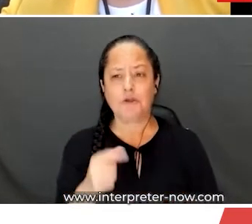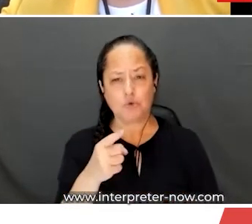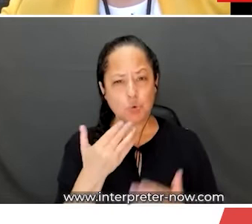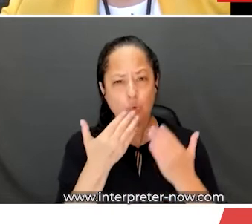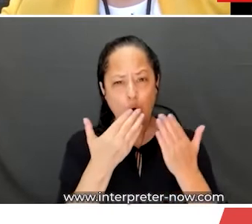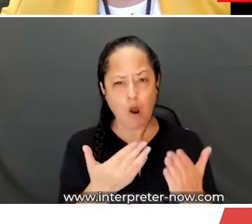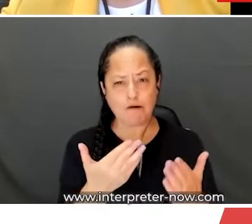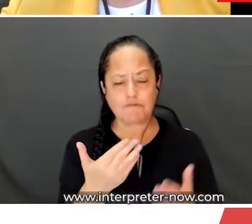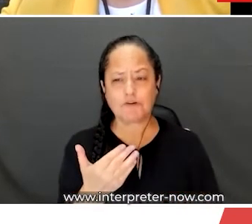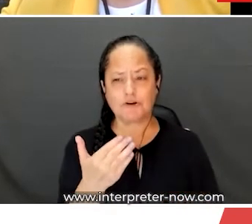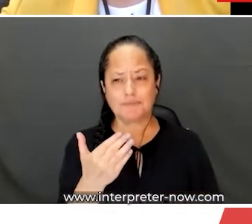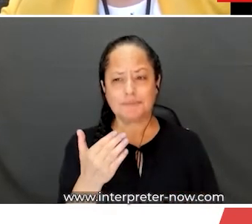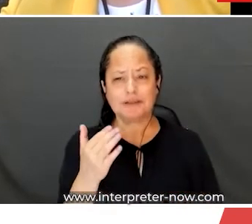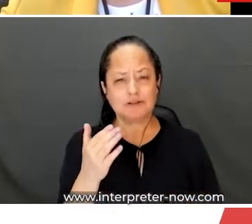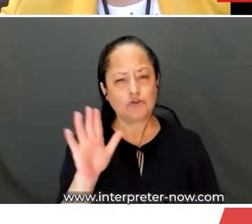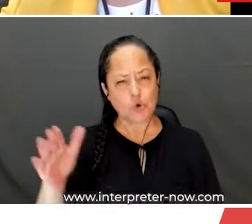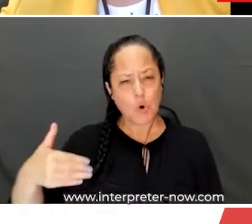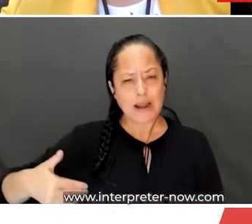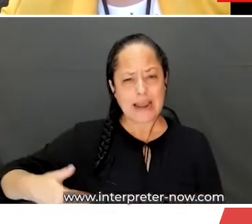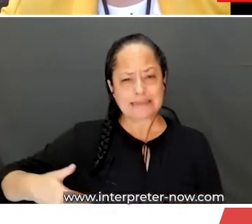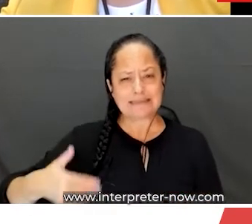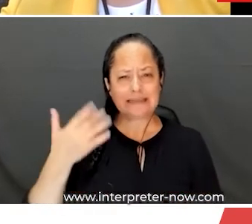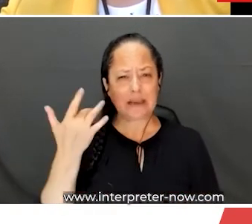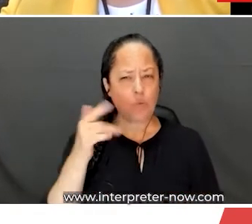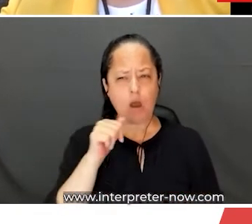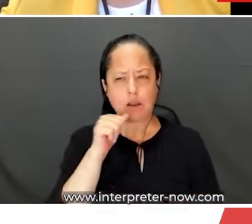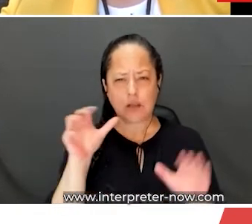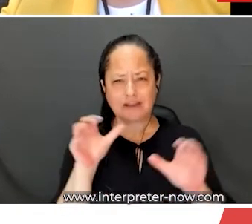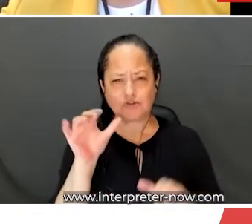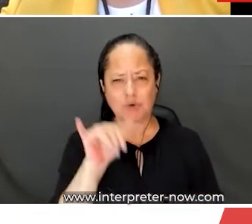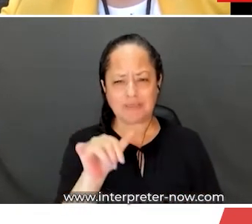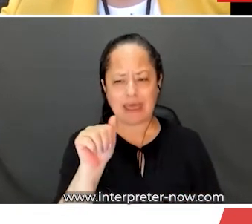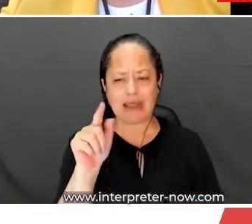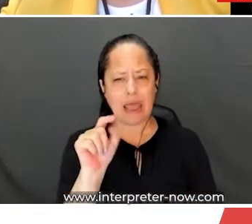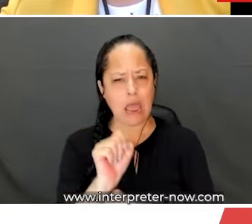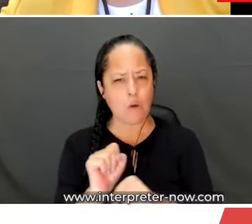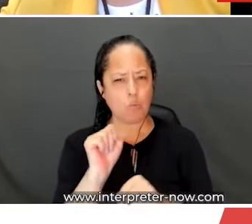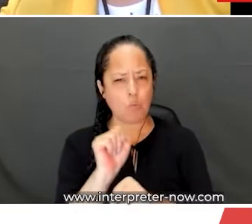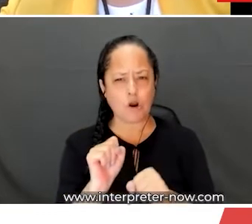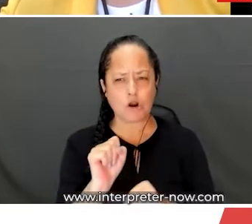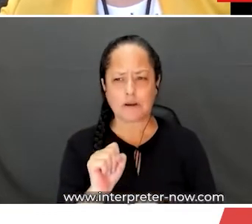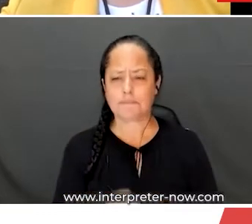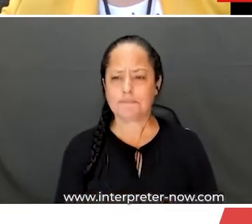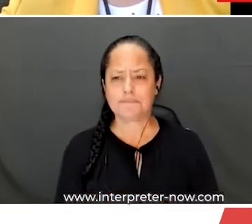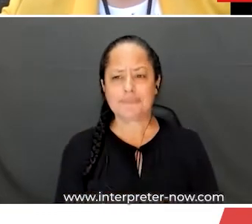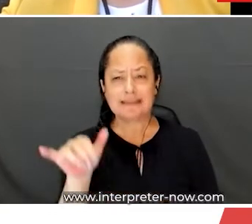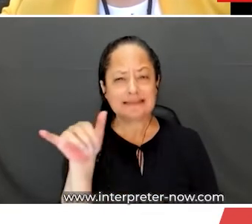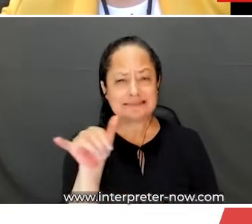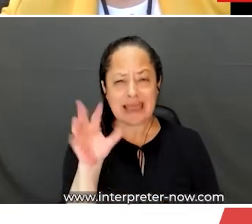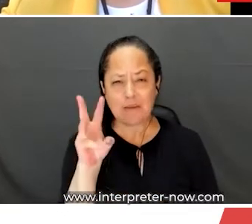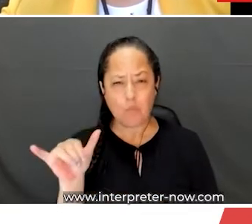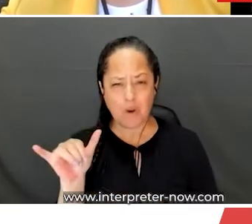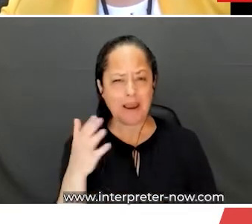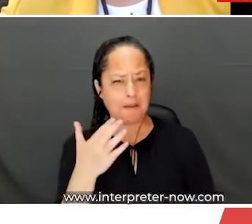it. It goes with your instinct. Why we are not doing this at work as at the same way? That's